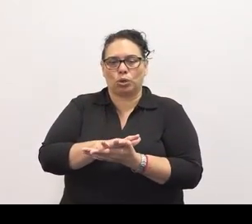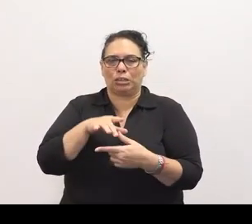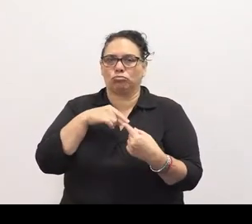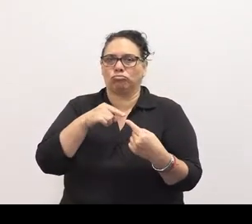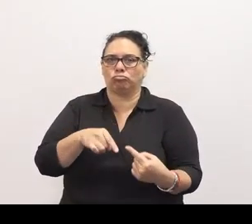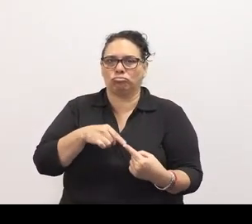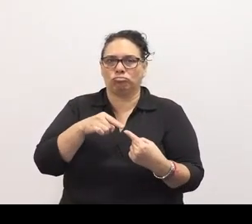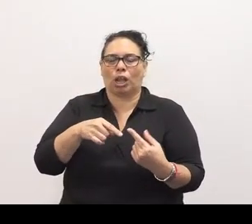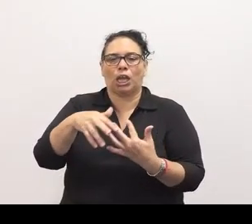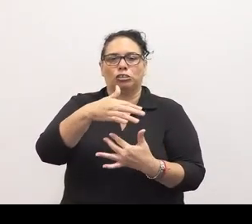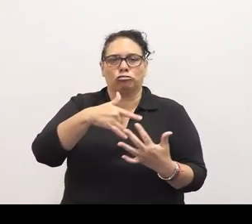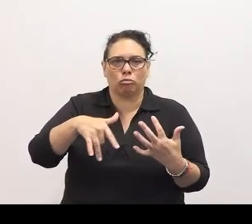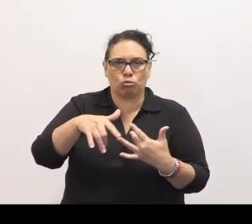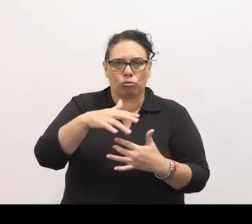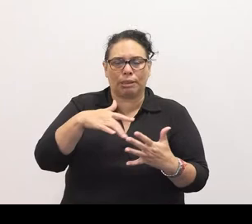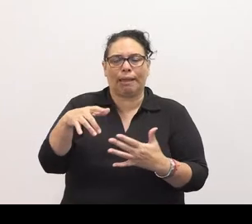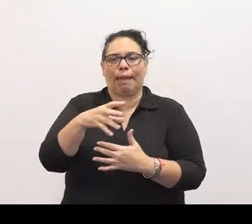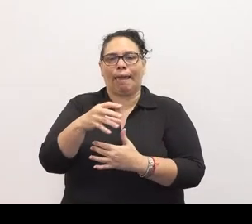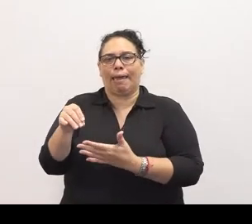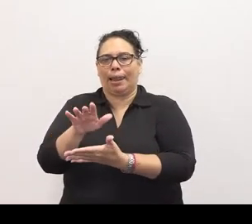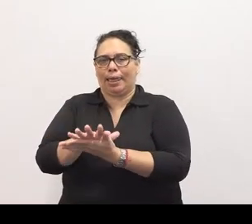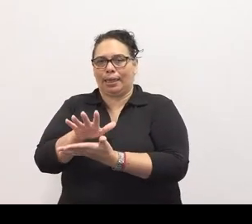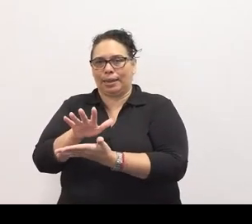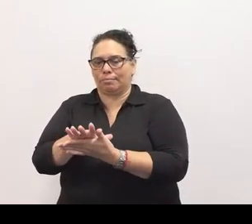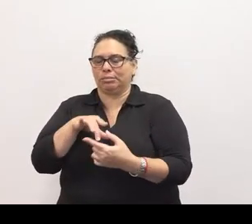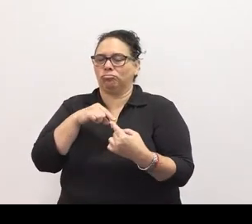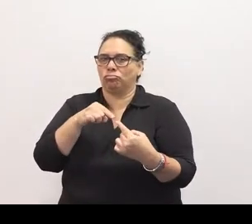struggled socially and academically.